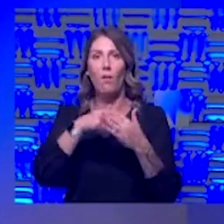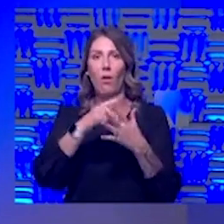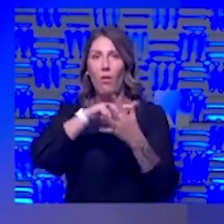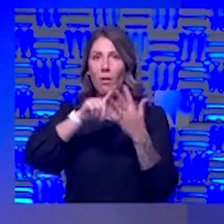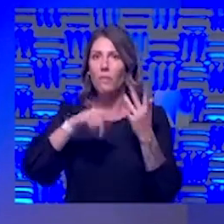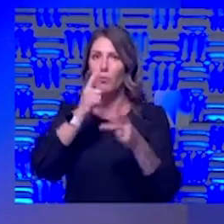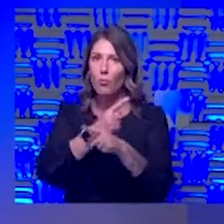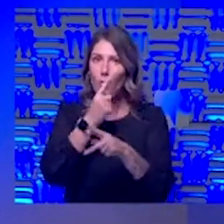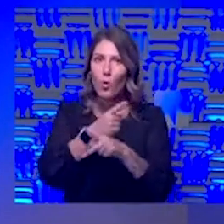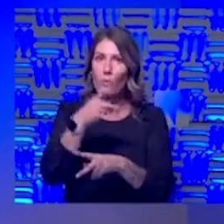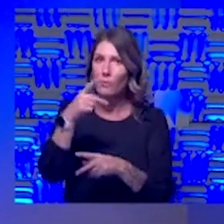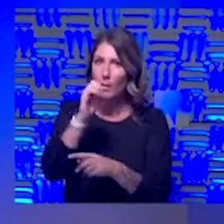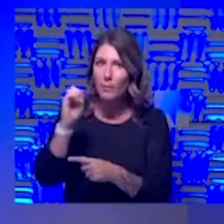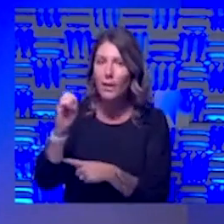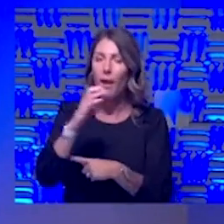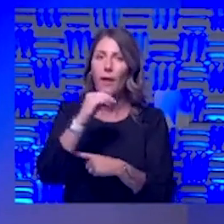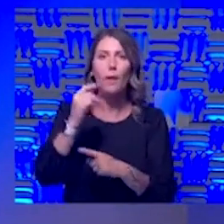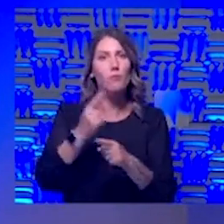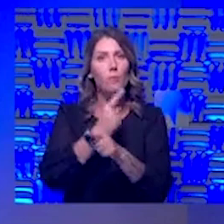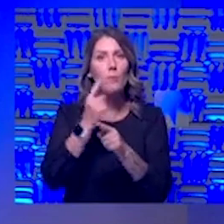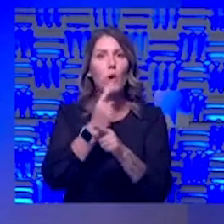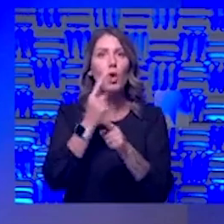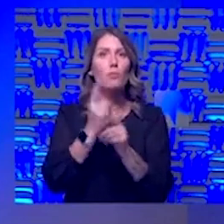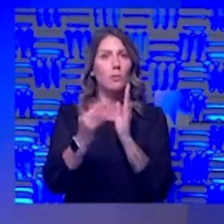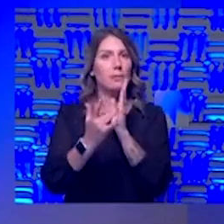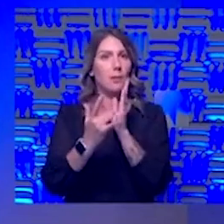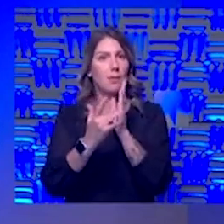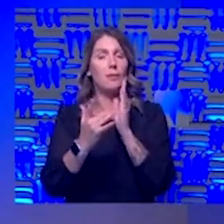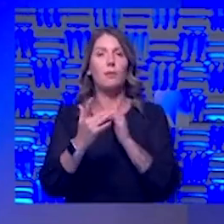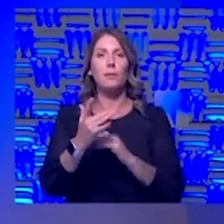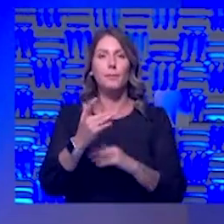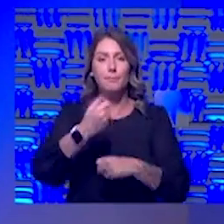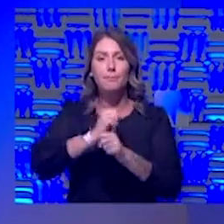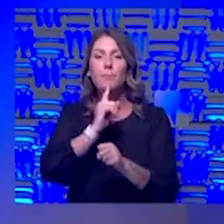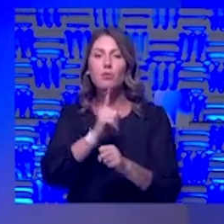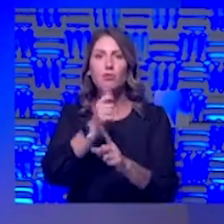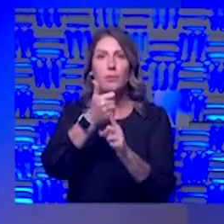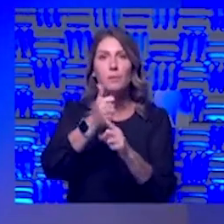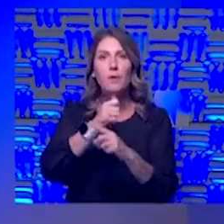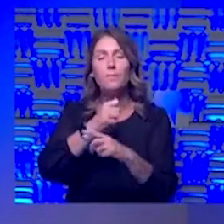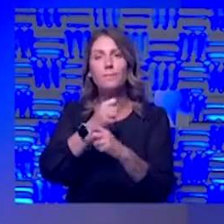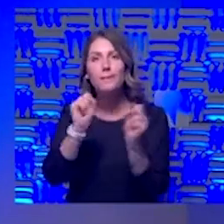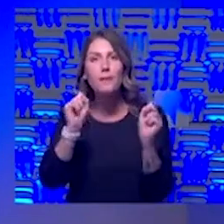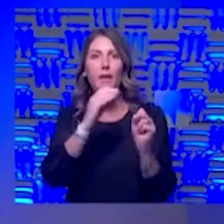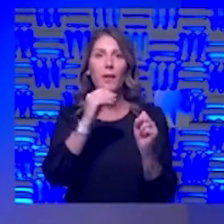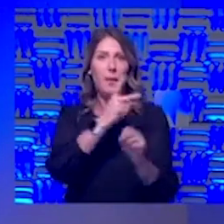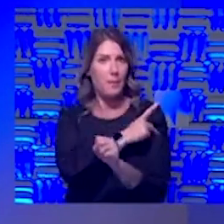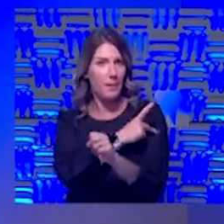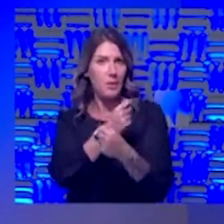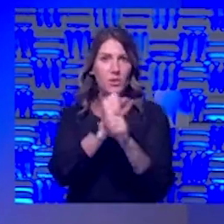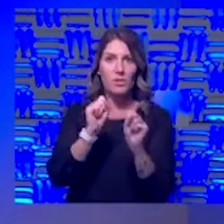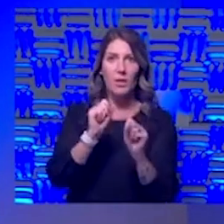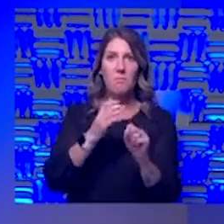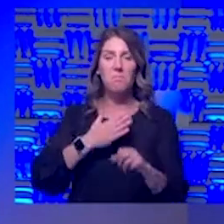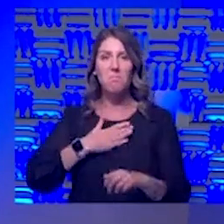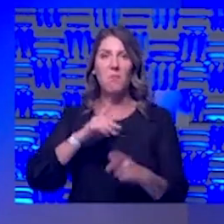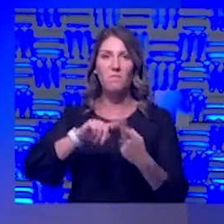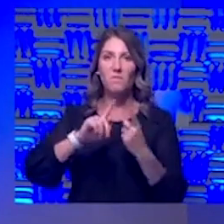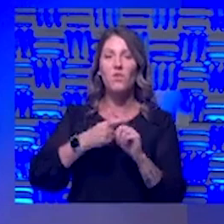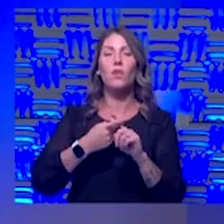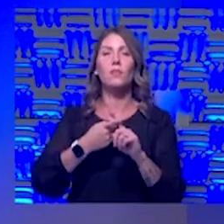PPE and all the proper techniques to keep each other safe and keep the patient safe. I do have a couple friends that are dentists. They have